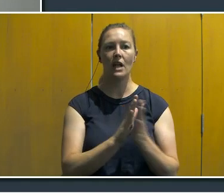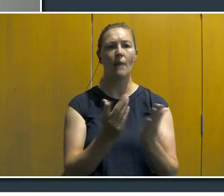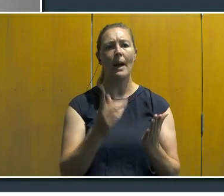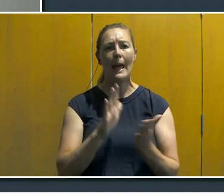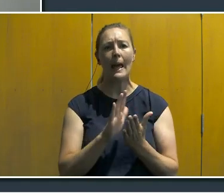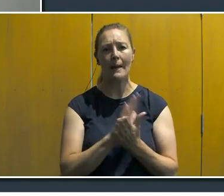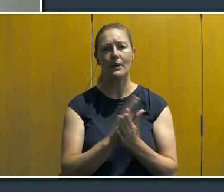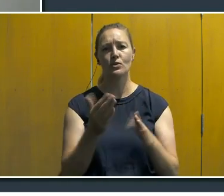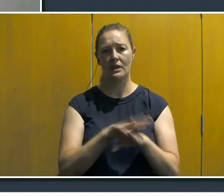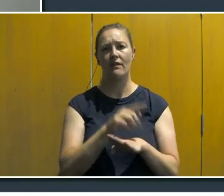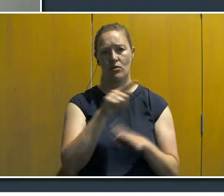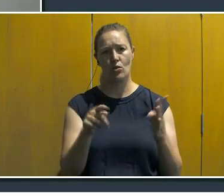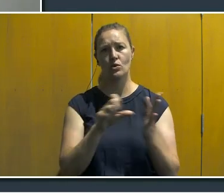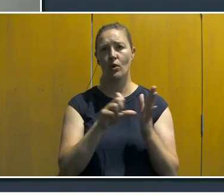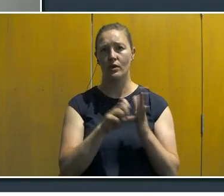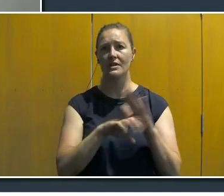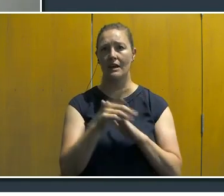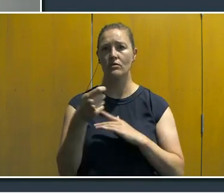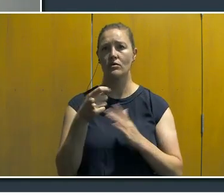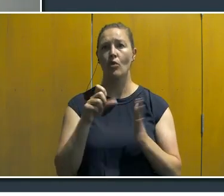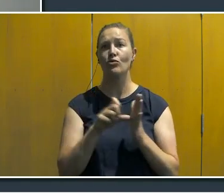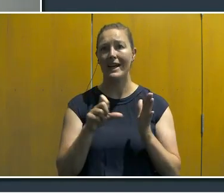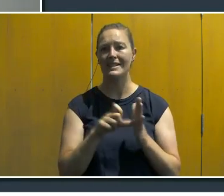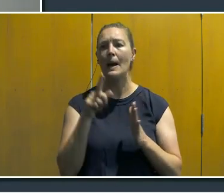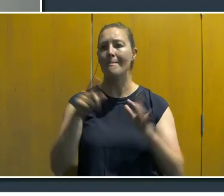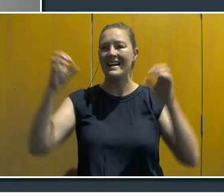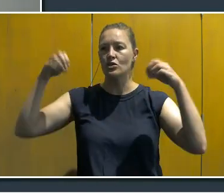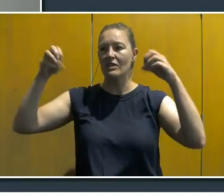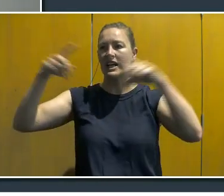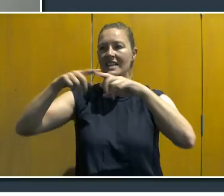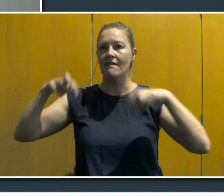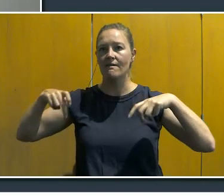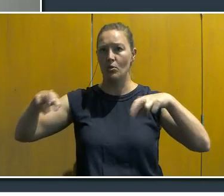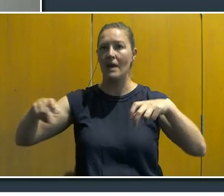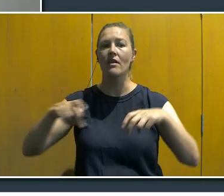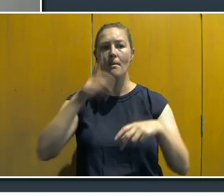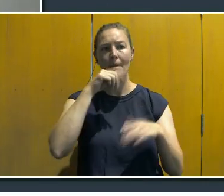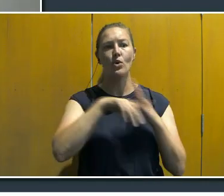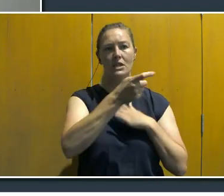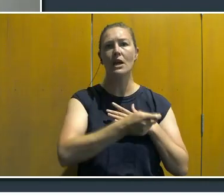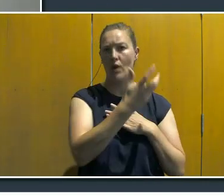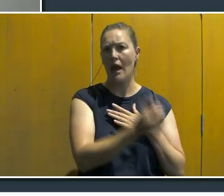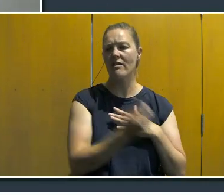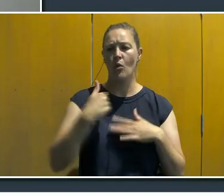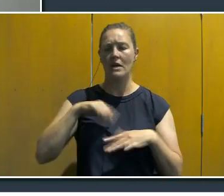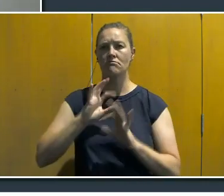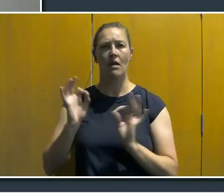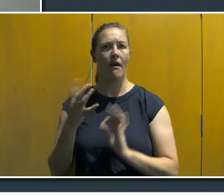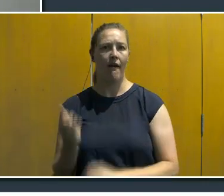for those things. But street lights and footpaths, what people in town get the benefit of, we don't get any benefit